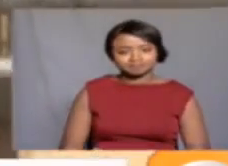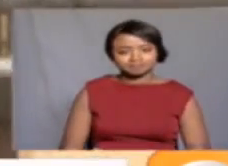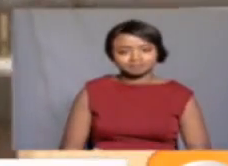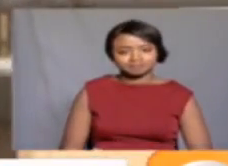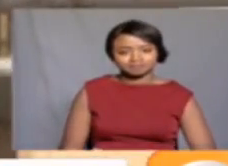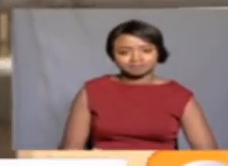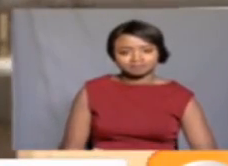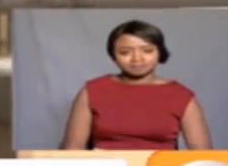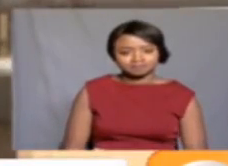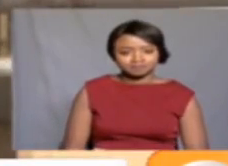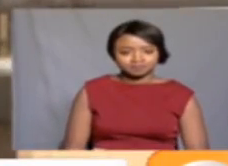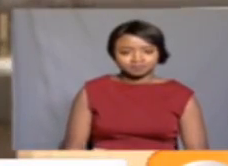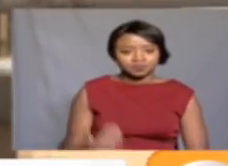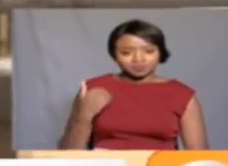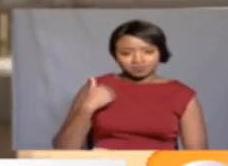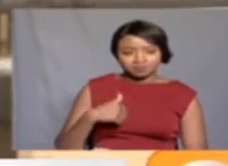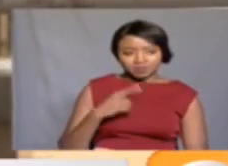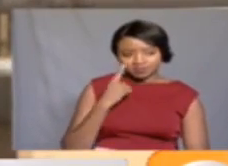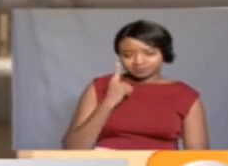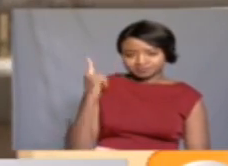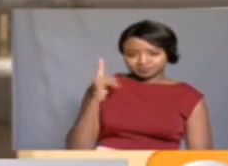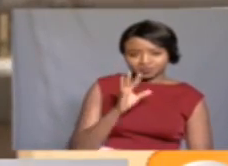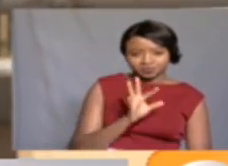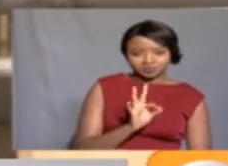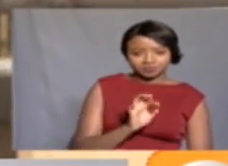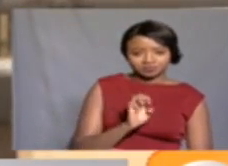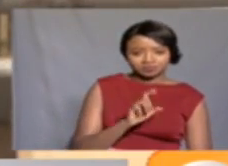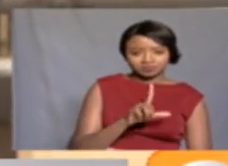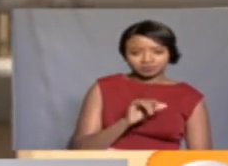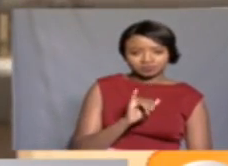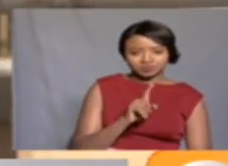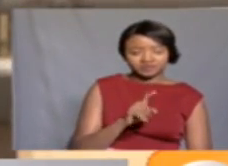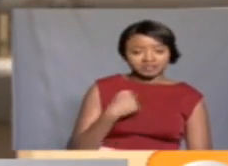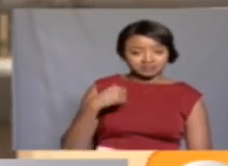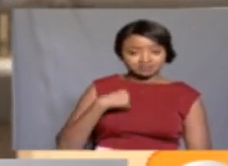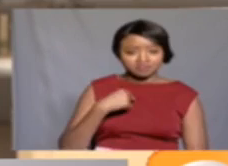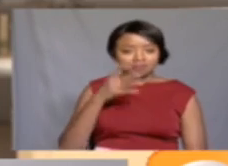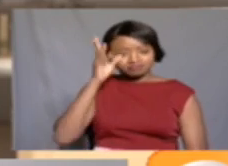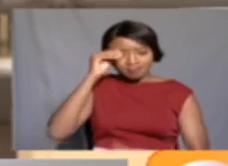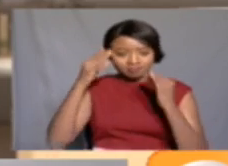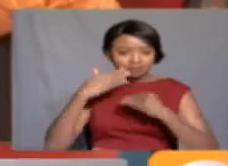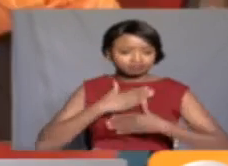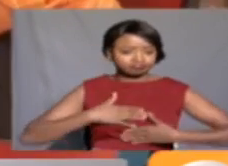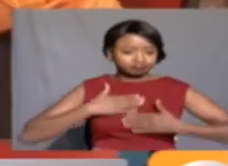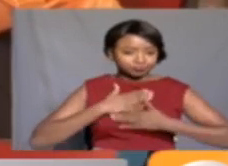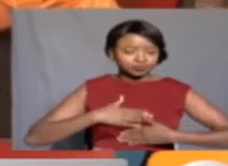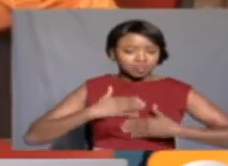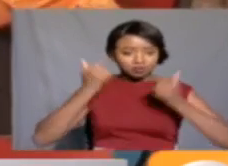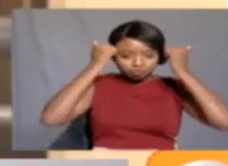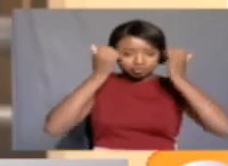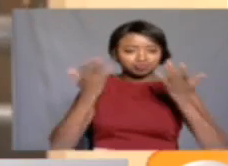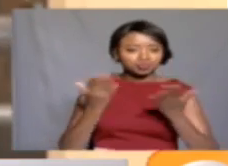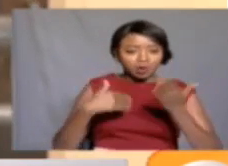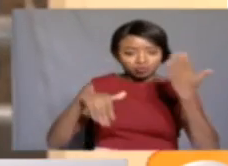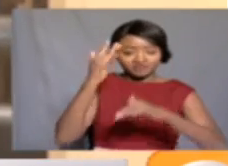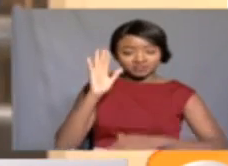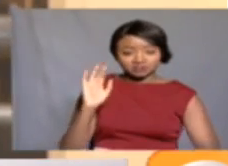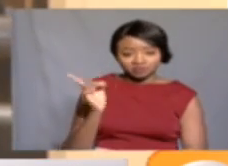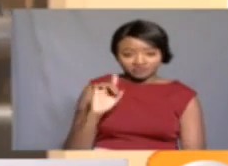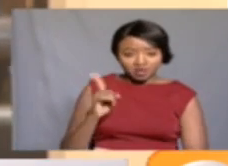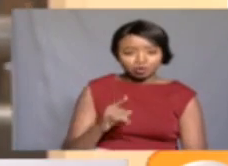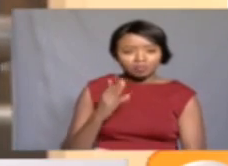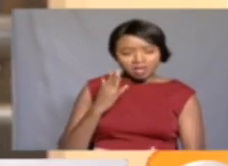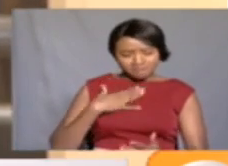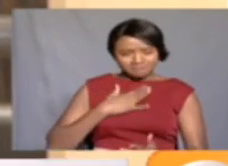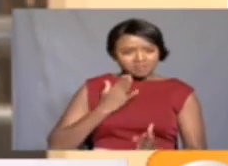I'm Odhiambo Felix Otieno. I'm a Master's of Science student at the University of Nairobi. My main motivation behind